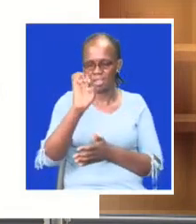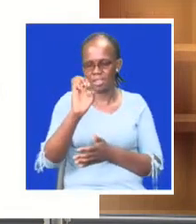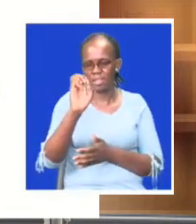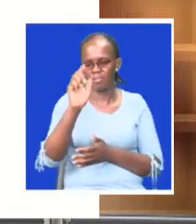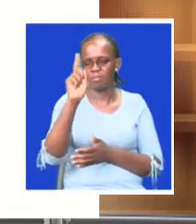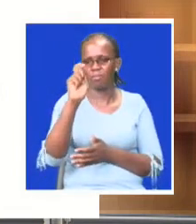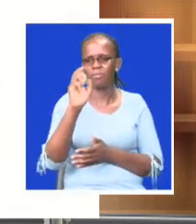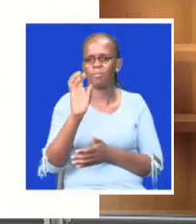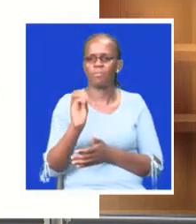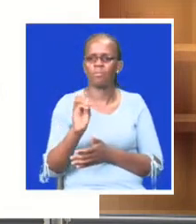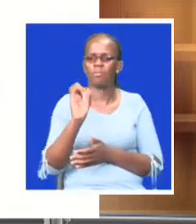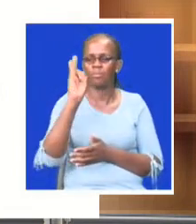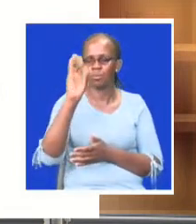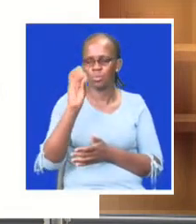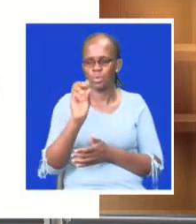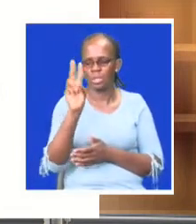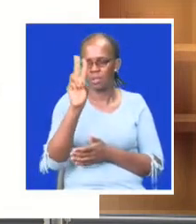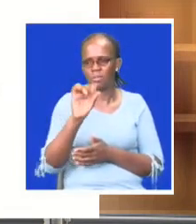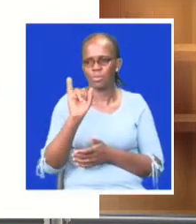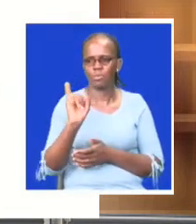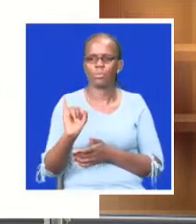Exodus 20, verse 1.